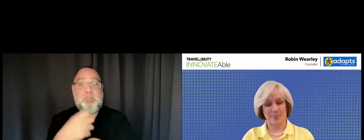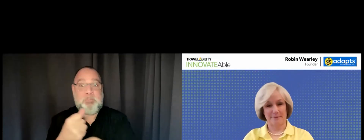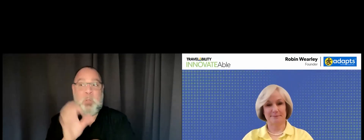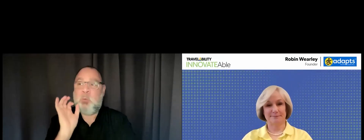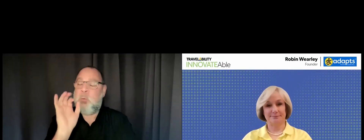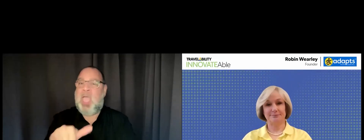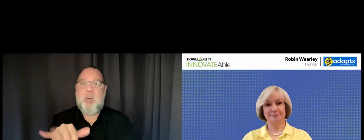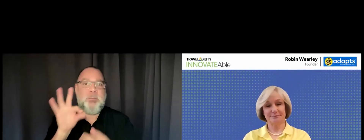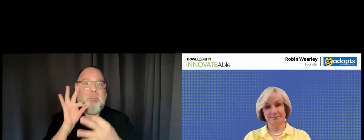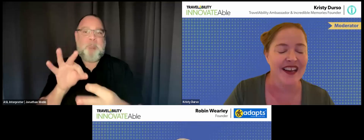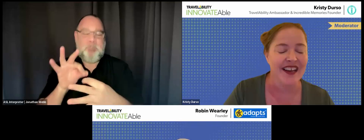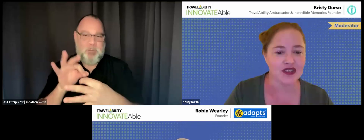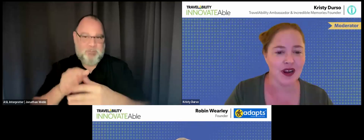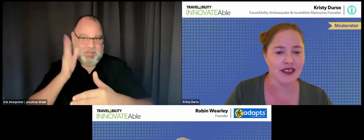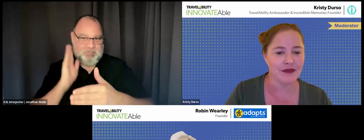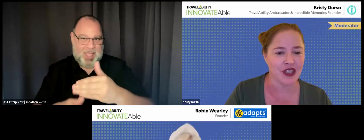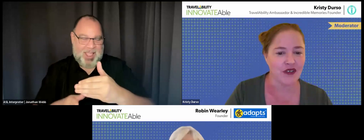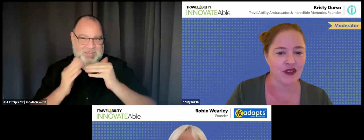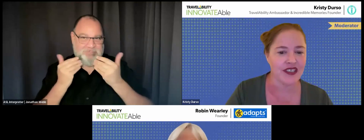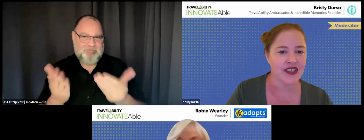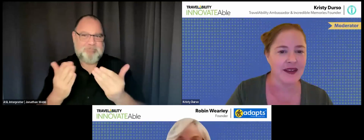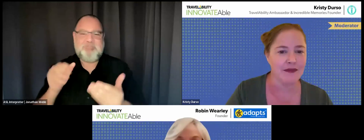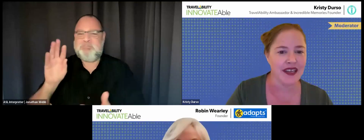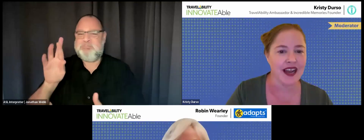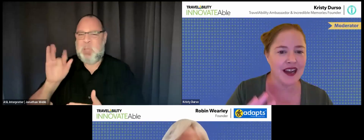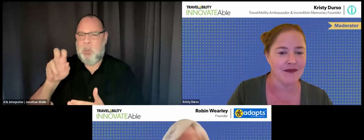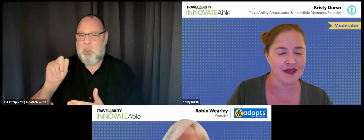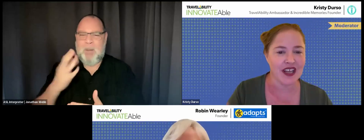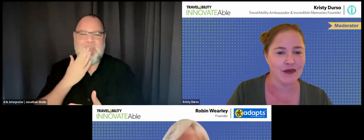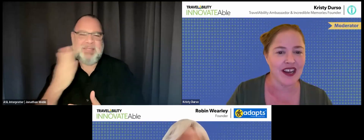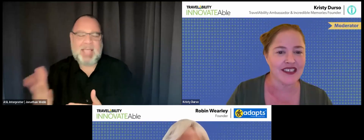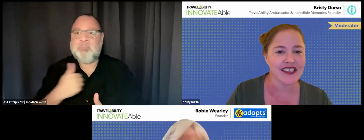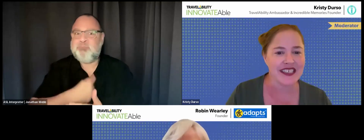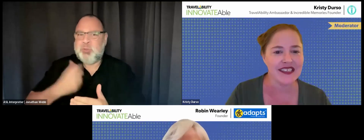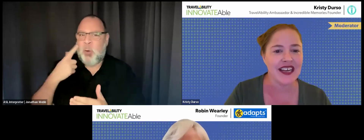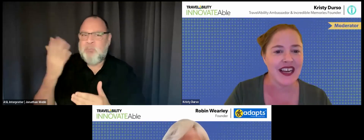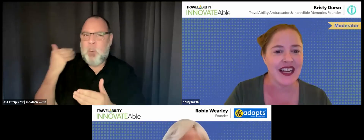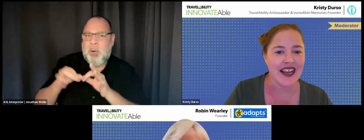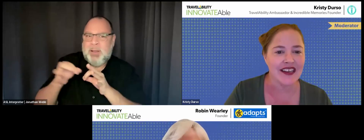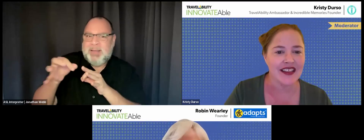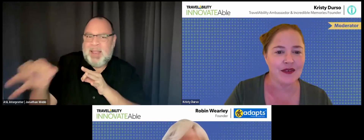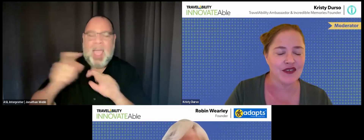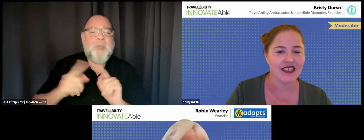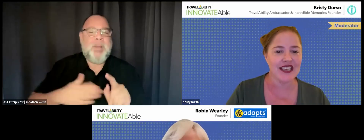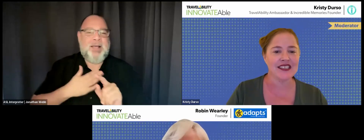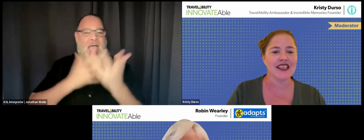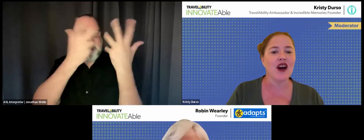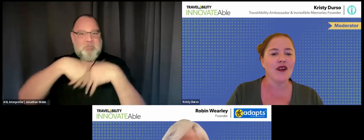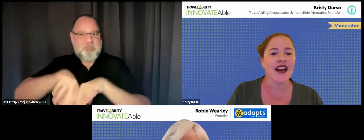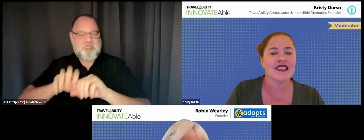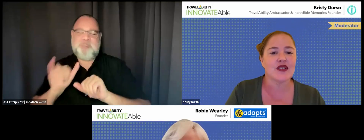perfect ending there. Thank you so much, Robin. I'm sorry for the delay, but glad we got to see it, and that was